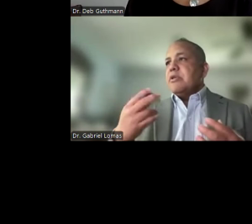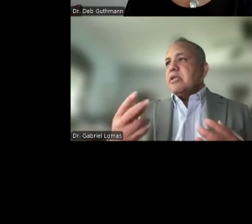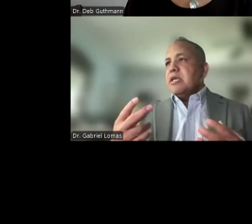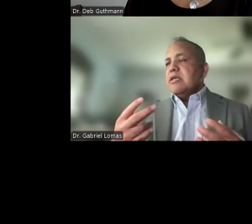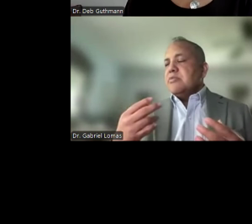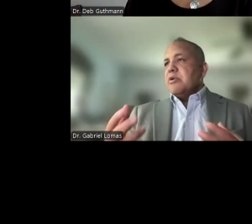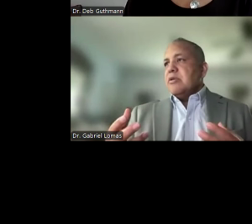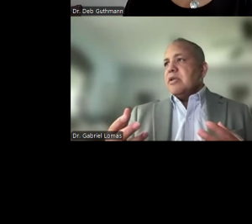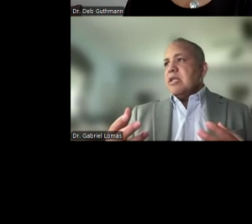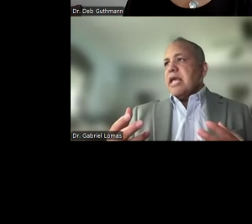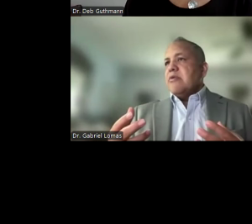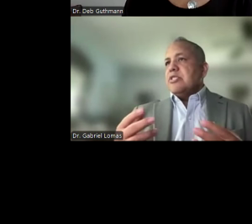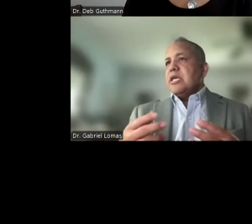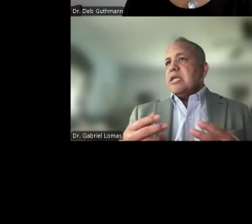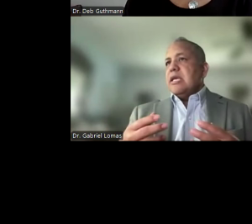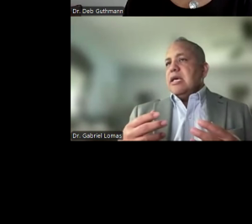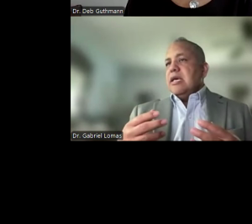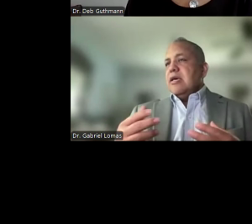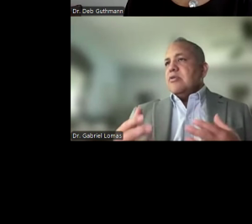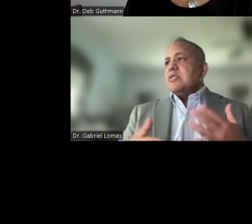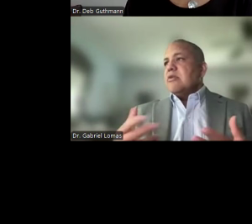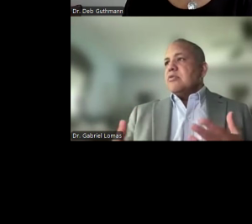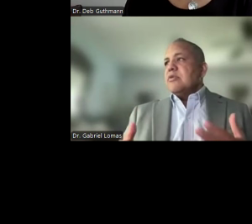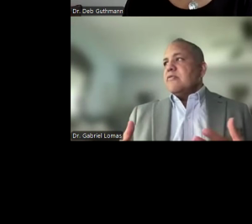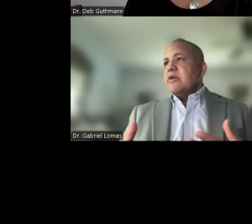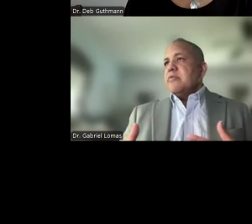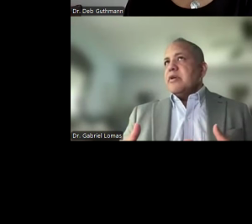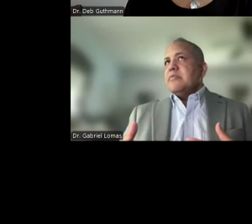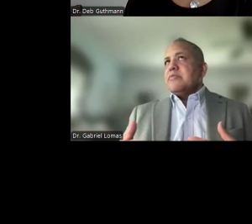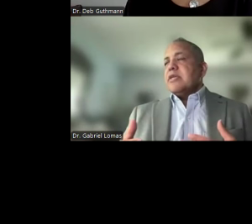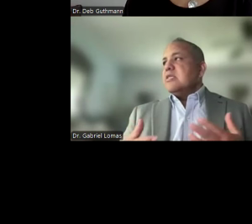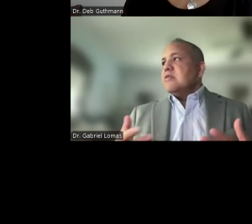in spoken language and use another sort of